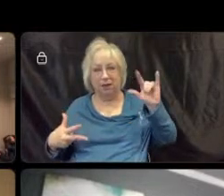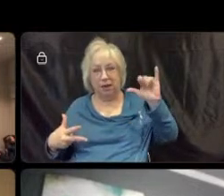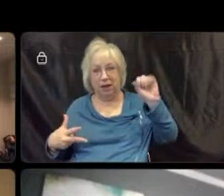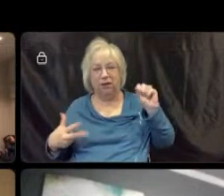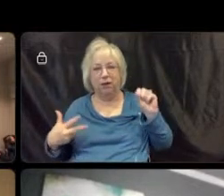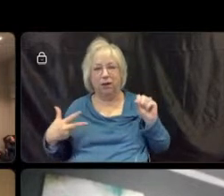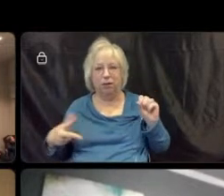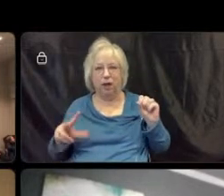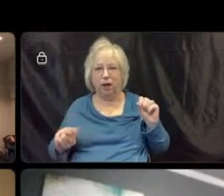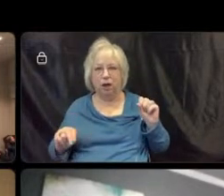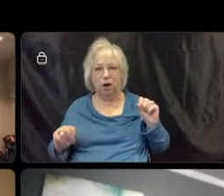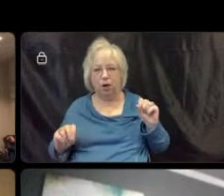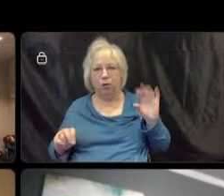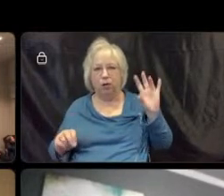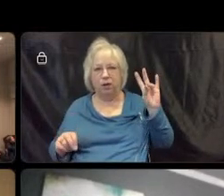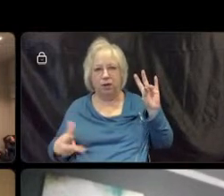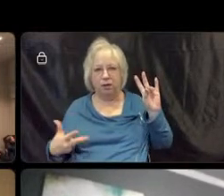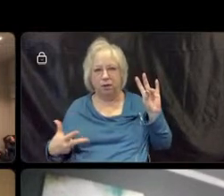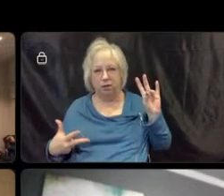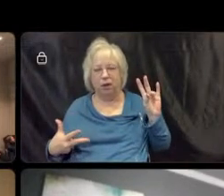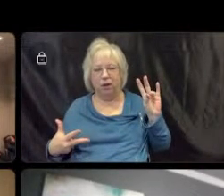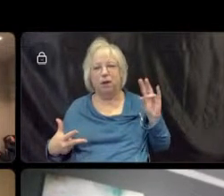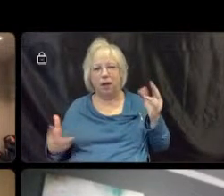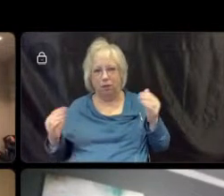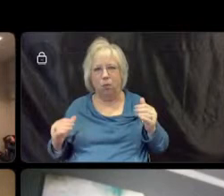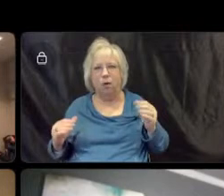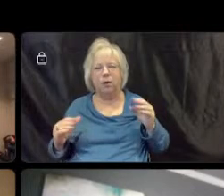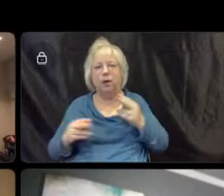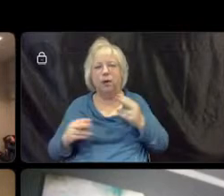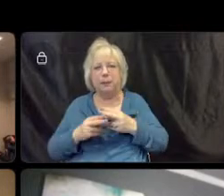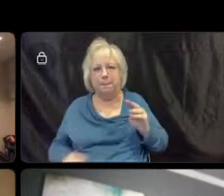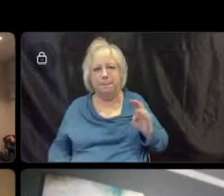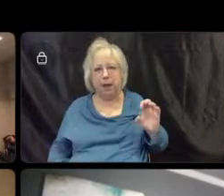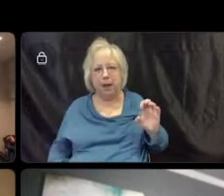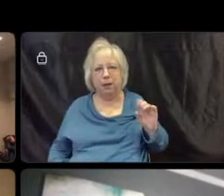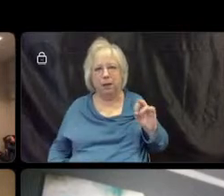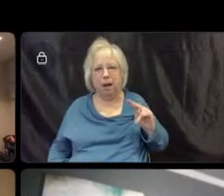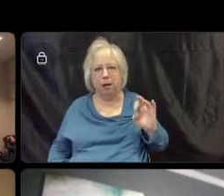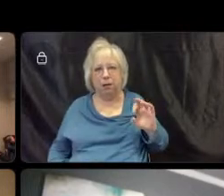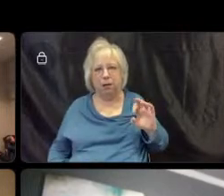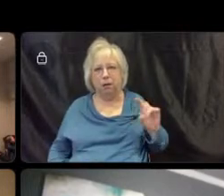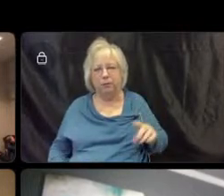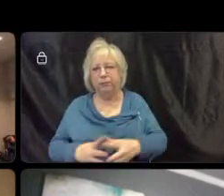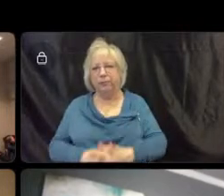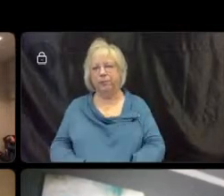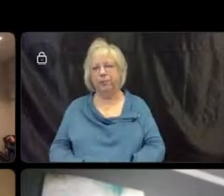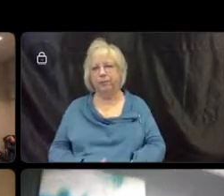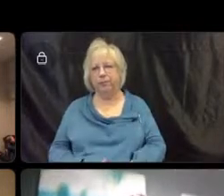Commissioner Brooks as vice chair. Move on to McDonald, please, when you're ready.